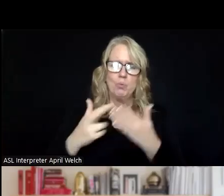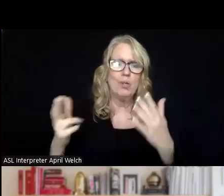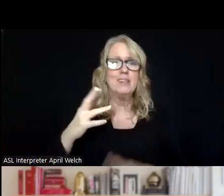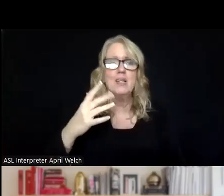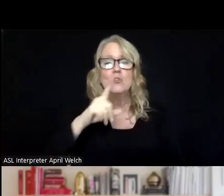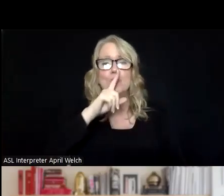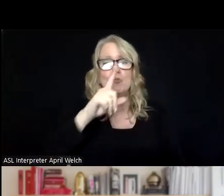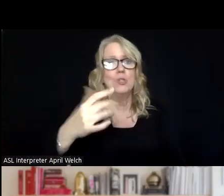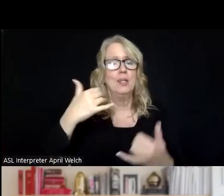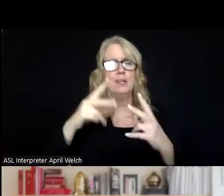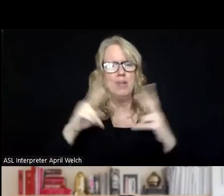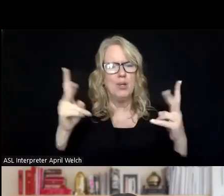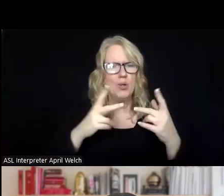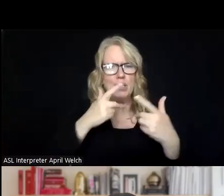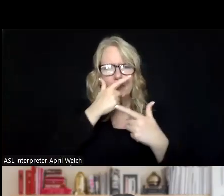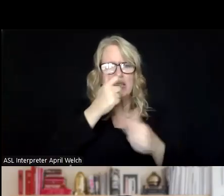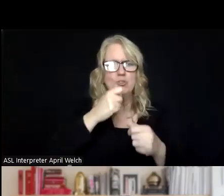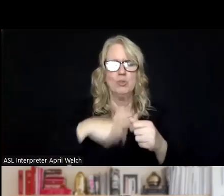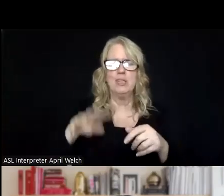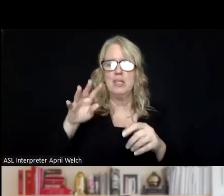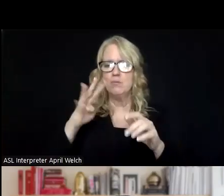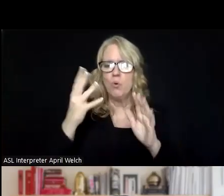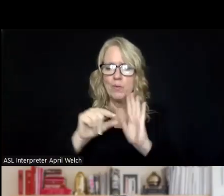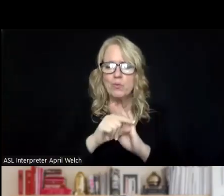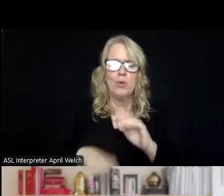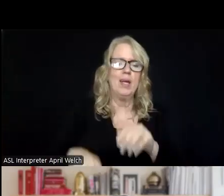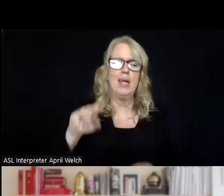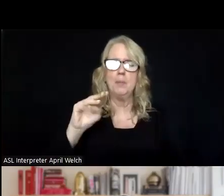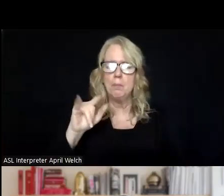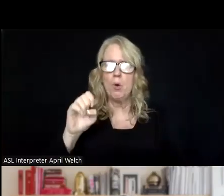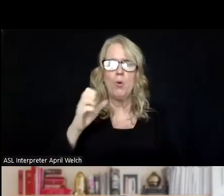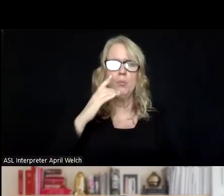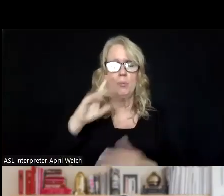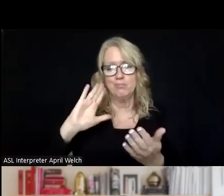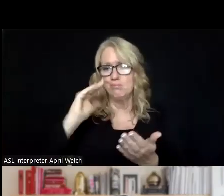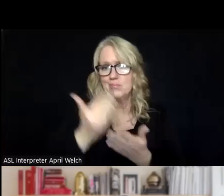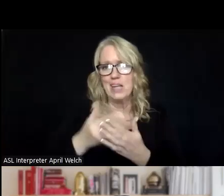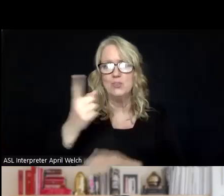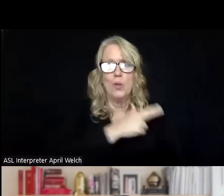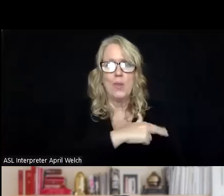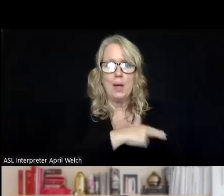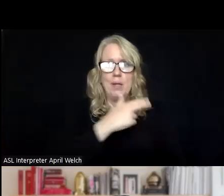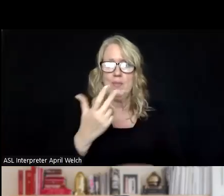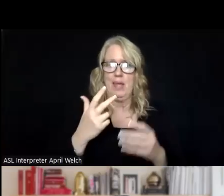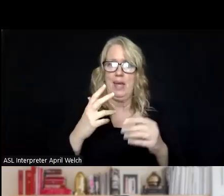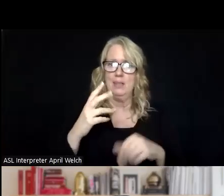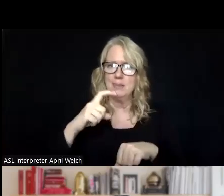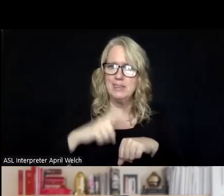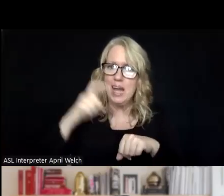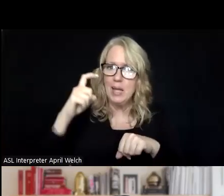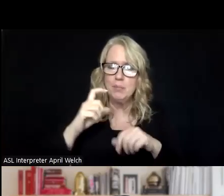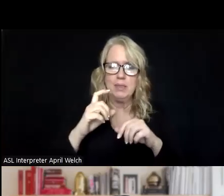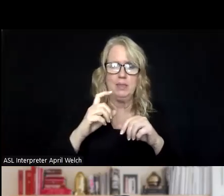really compelling story. Fourth grader, mobile crisis confirms, gets to the hospital. That more timely